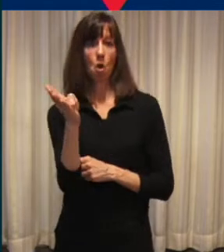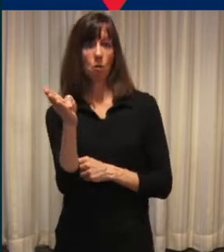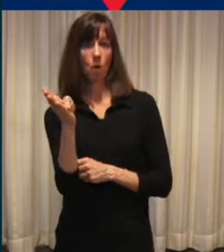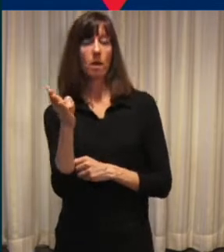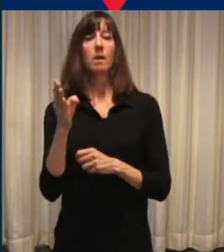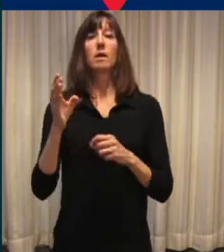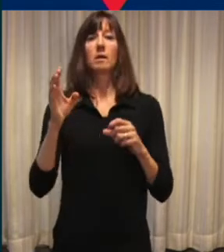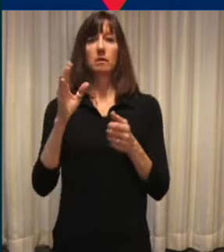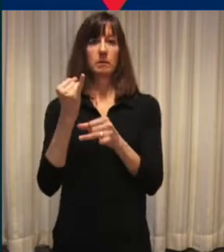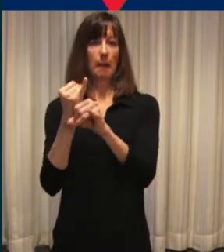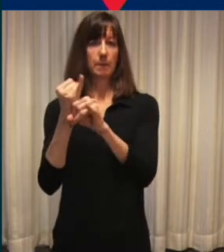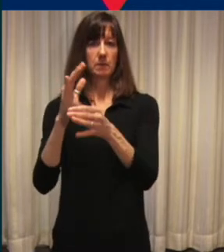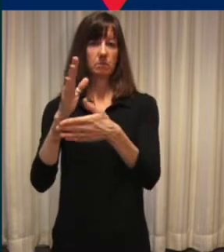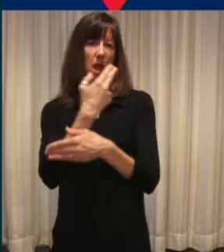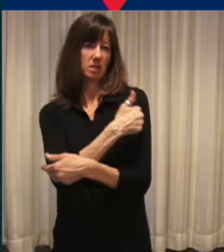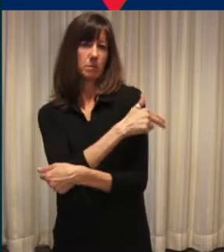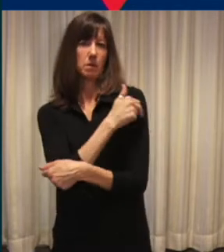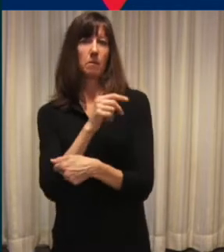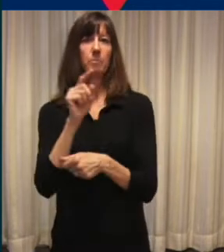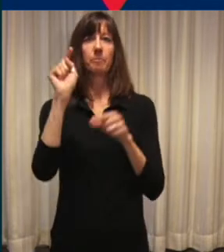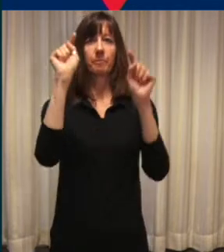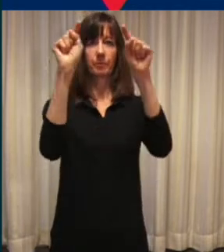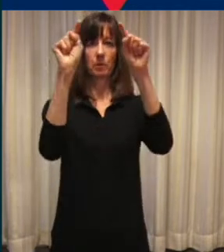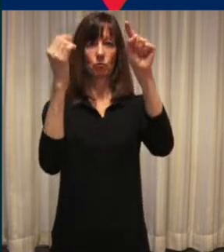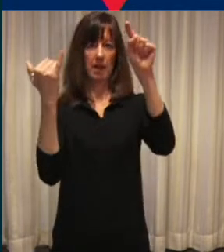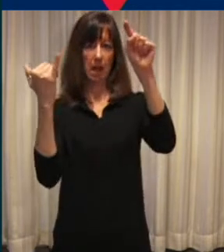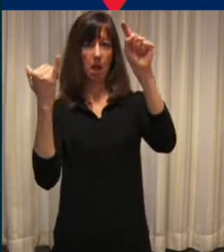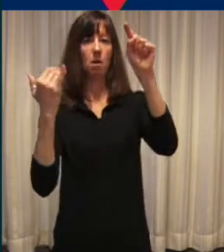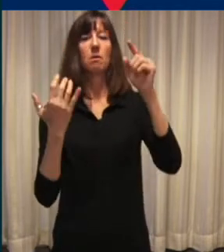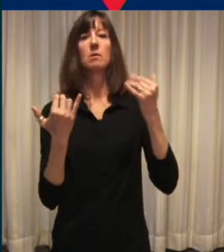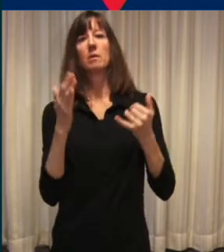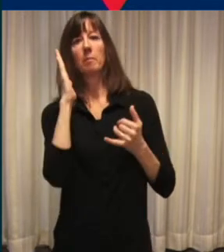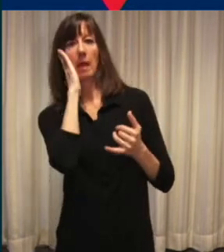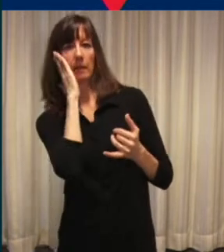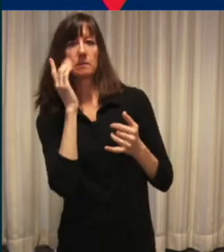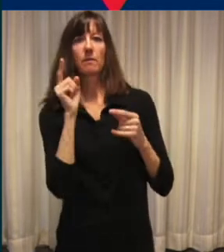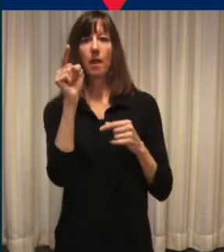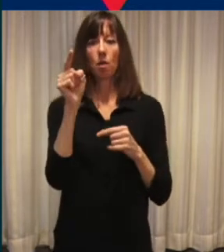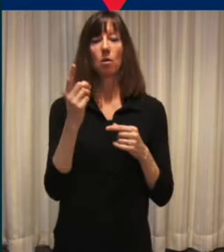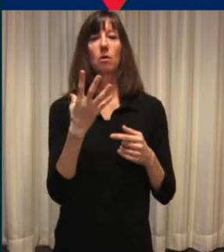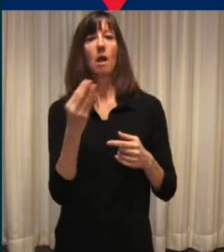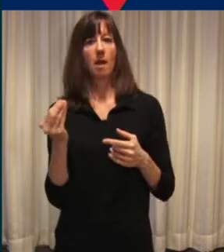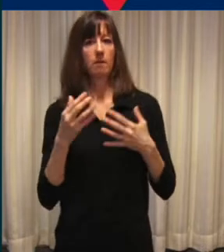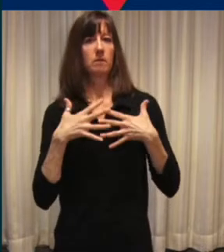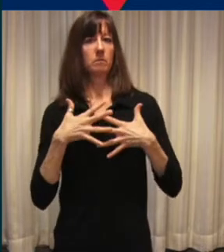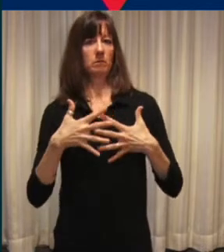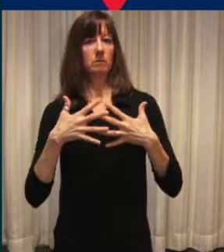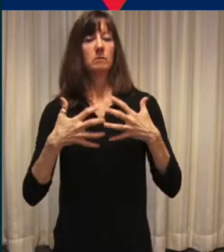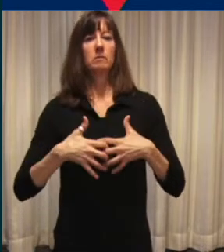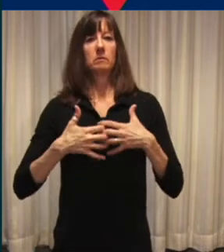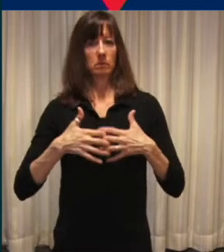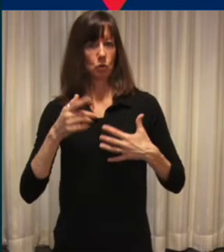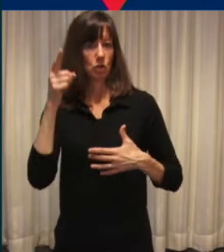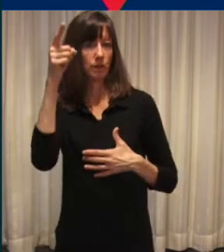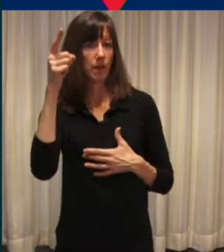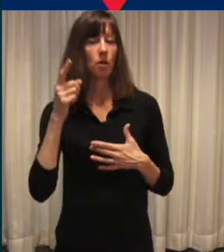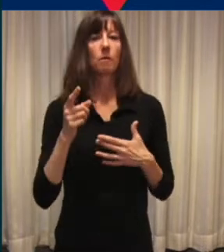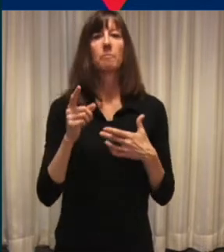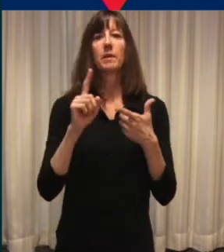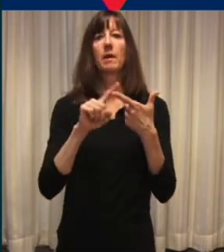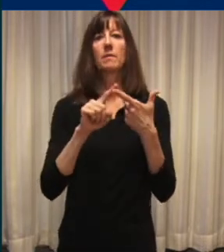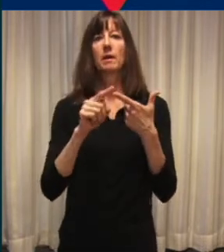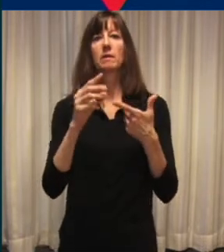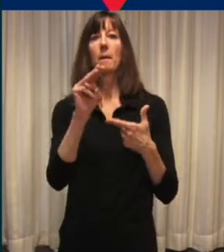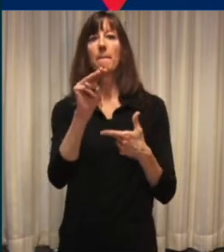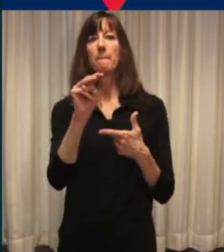beds and ventilators are. At the bottom there, you can see the Mary's Avenue campus where we'll be adding the